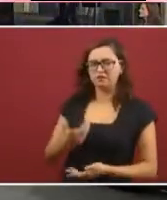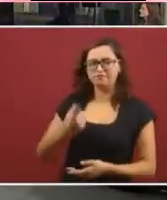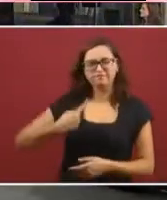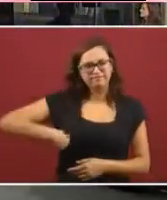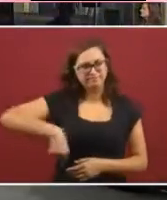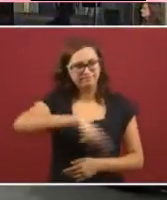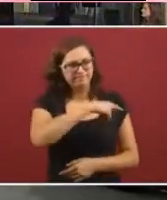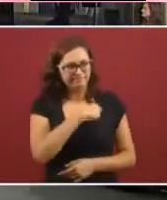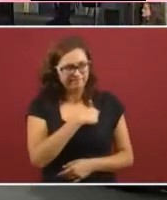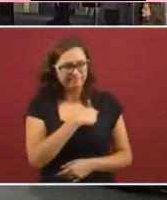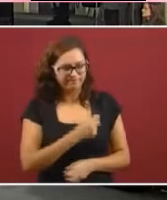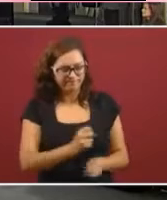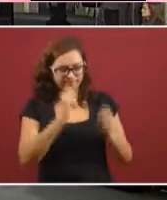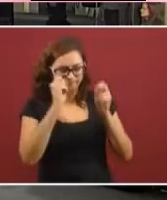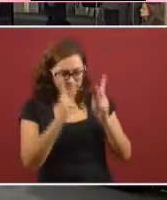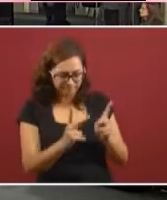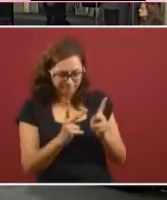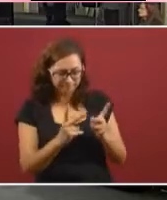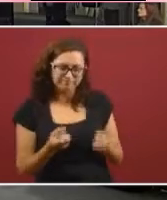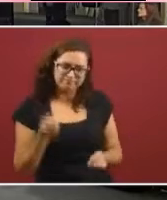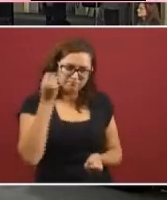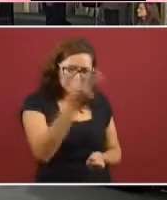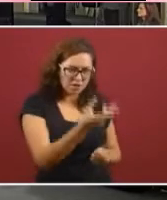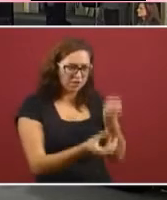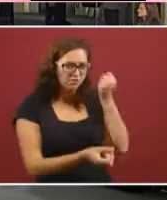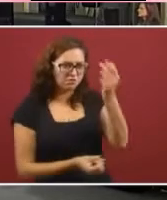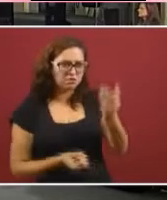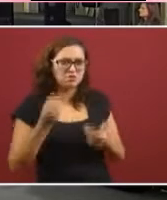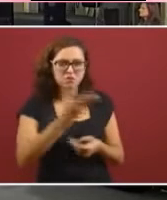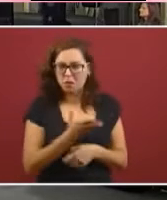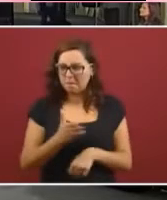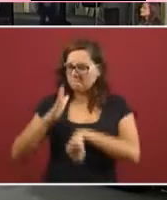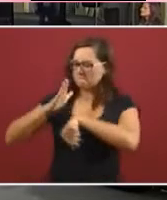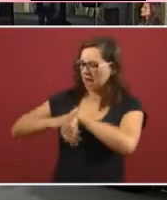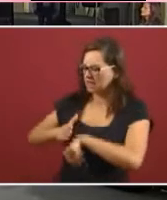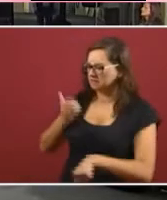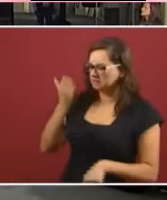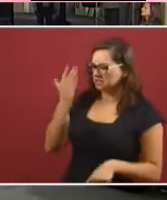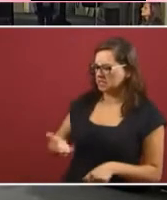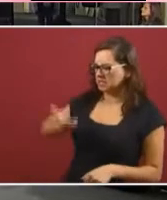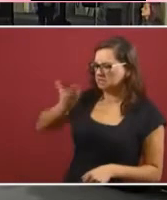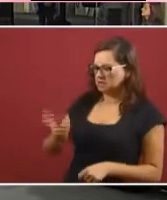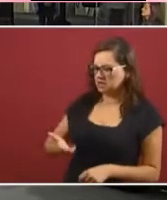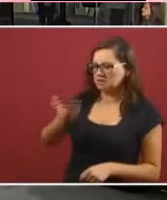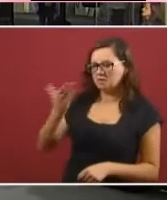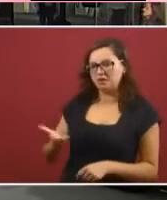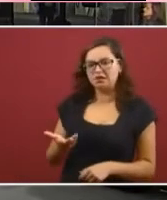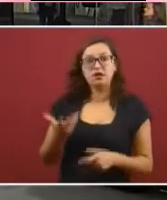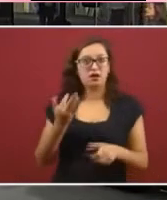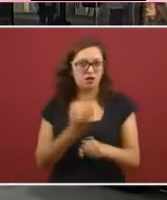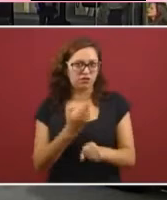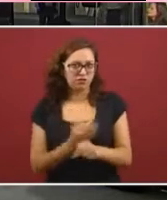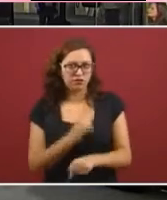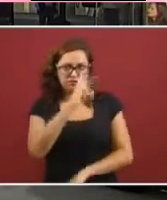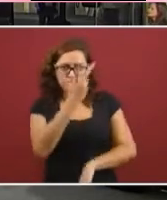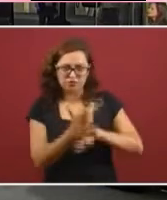So doesn't it seem like President Trump, especially during his election times, keeps asking for more and more?